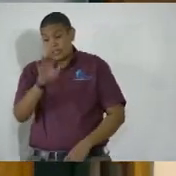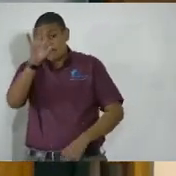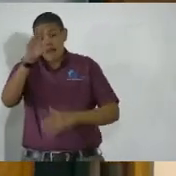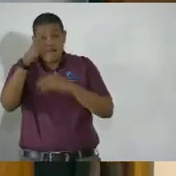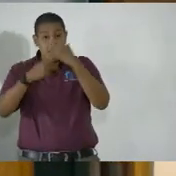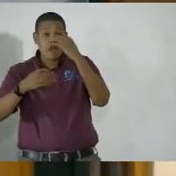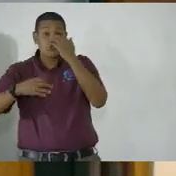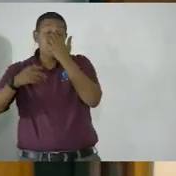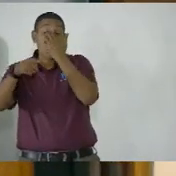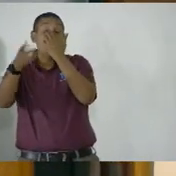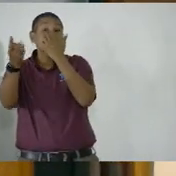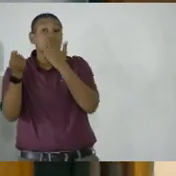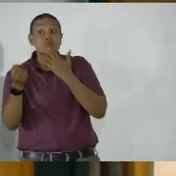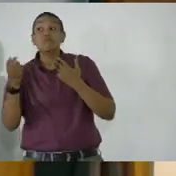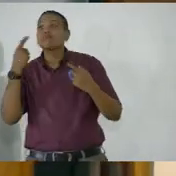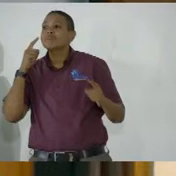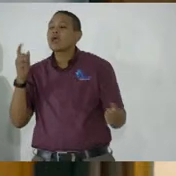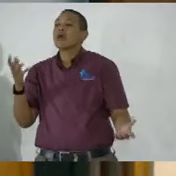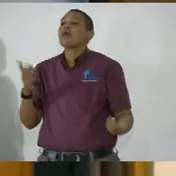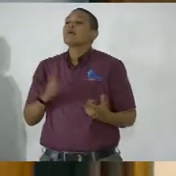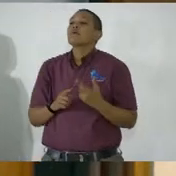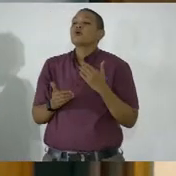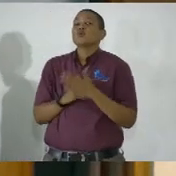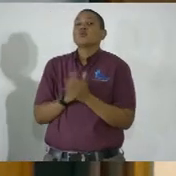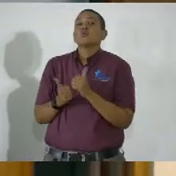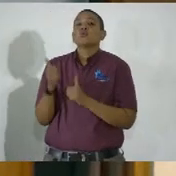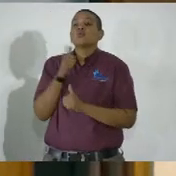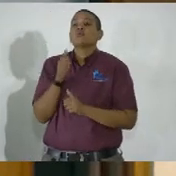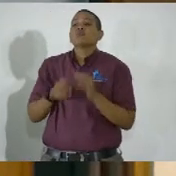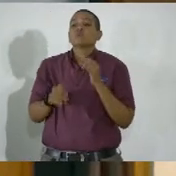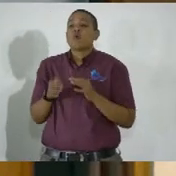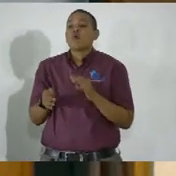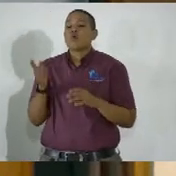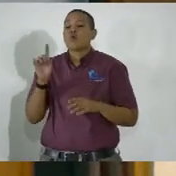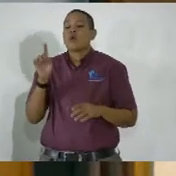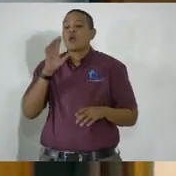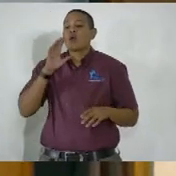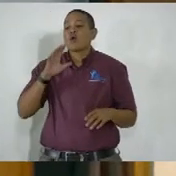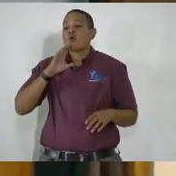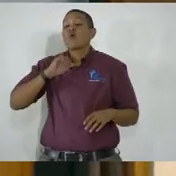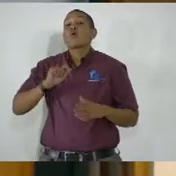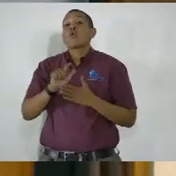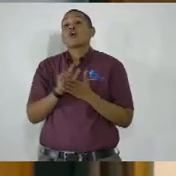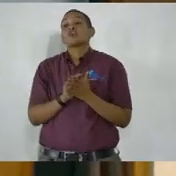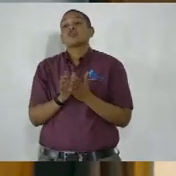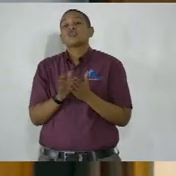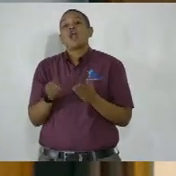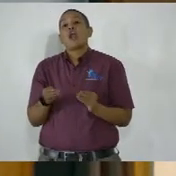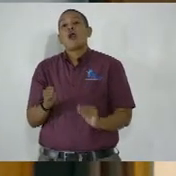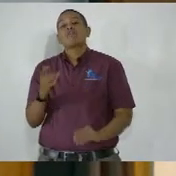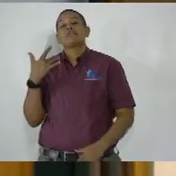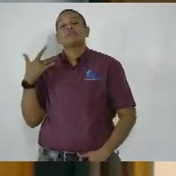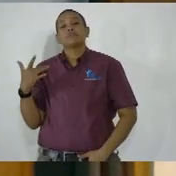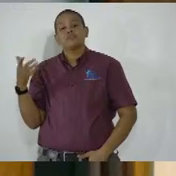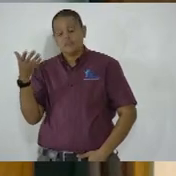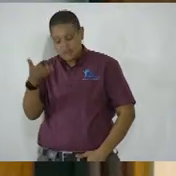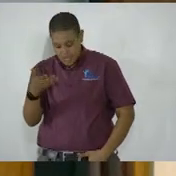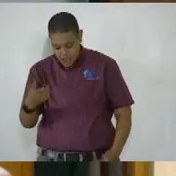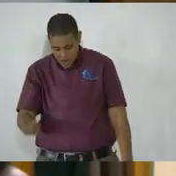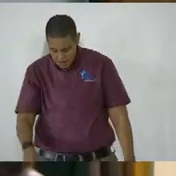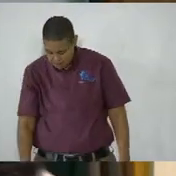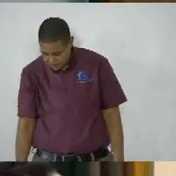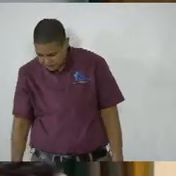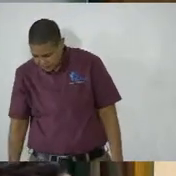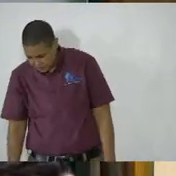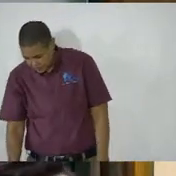parish courts to be built, plus a new Supreme Court, Madam Speaker, where the old Attorney General's chambers used to be. Madam Speaker,